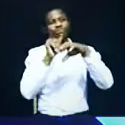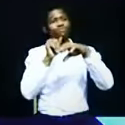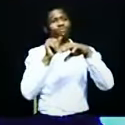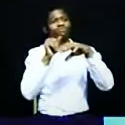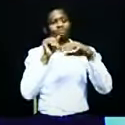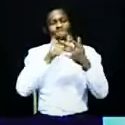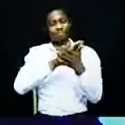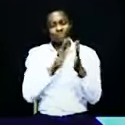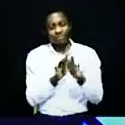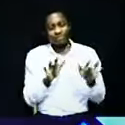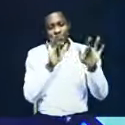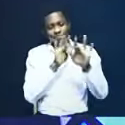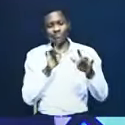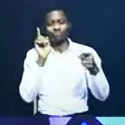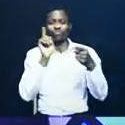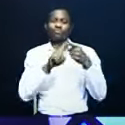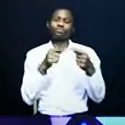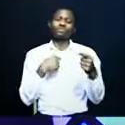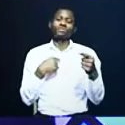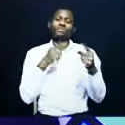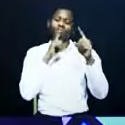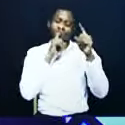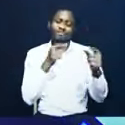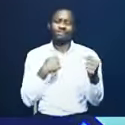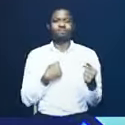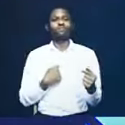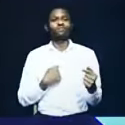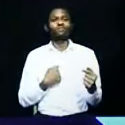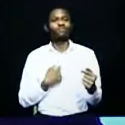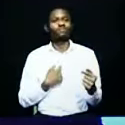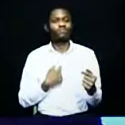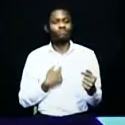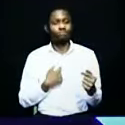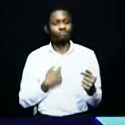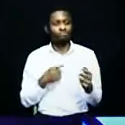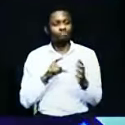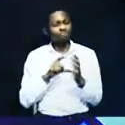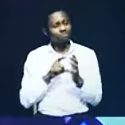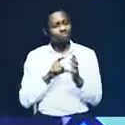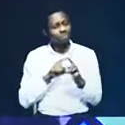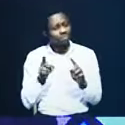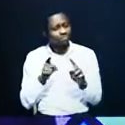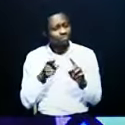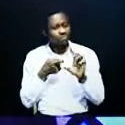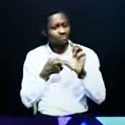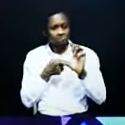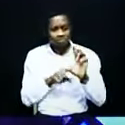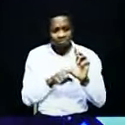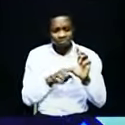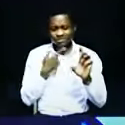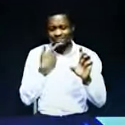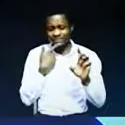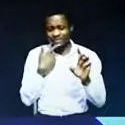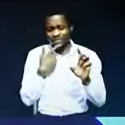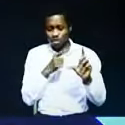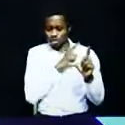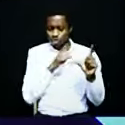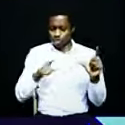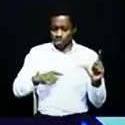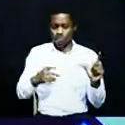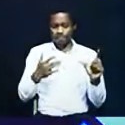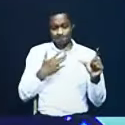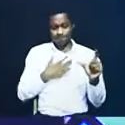to me and answer me. But he begins by saying that the Lord is my light